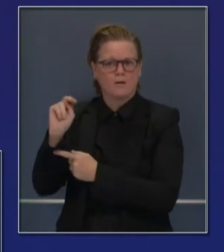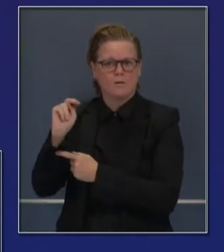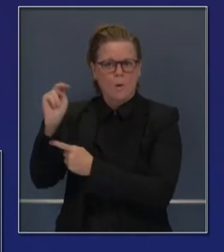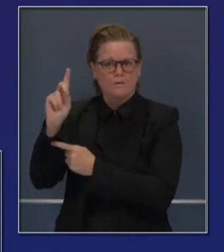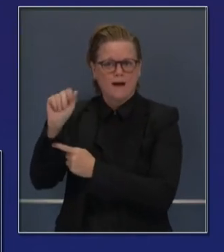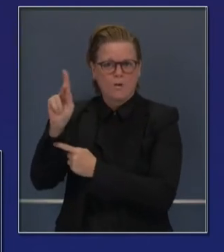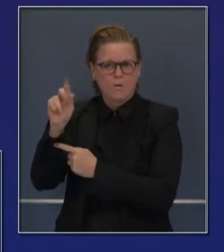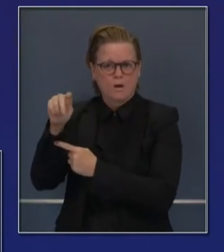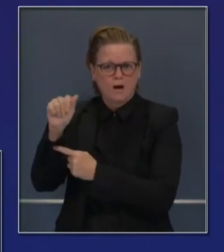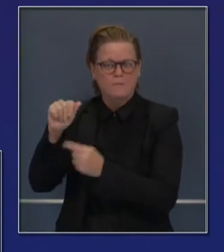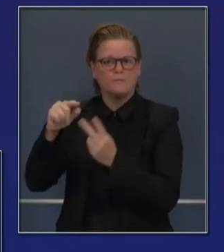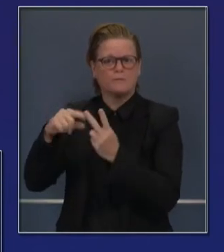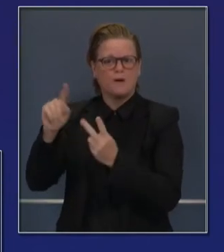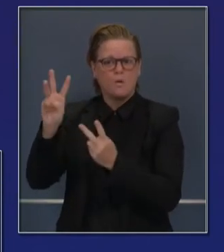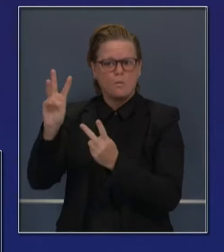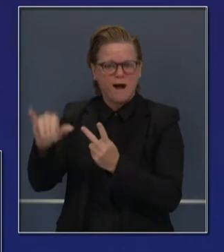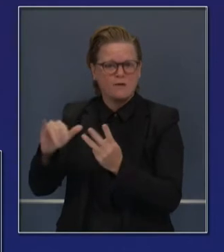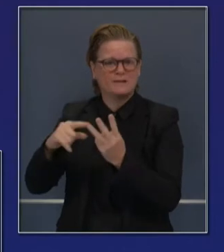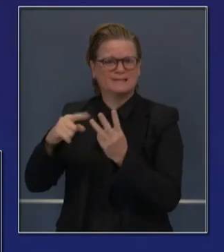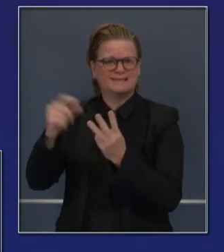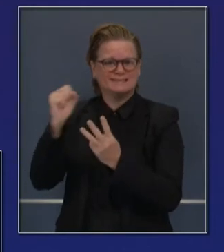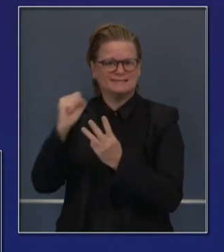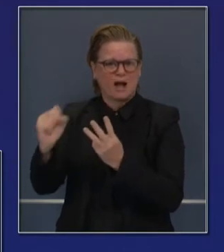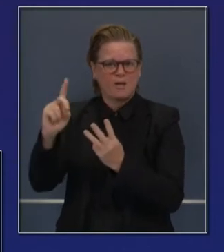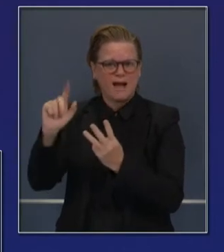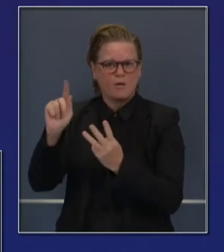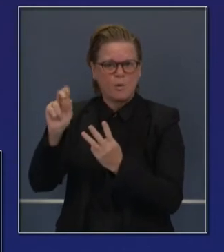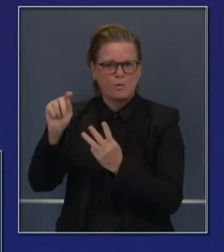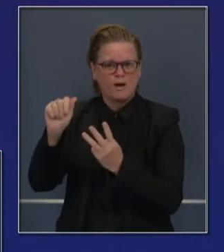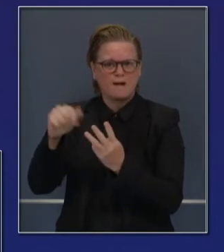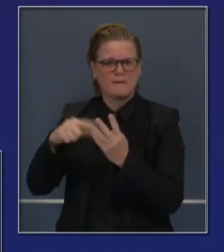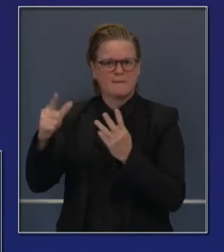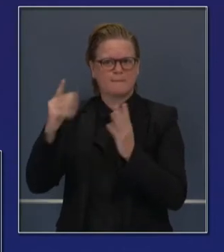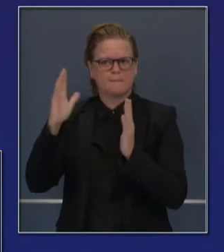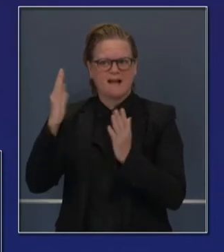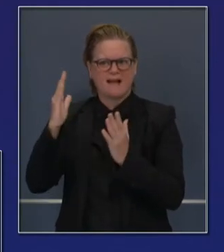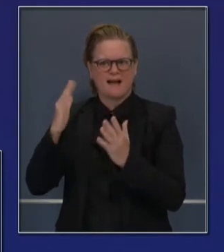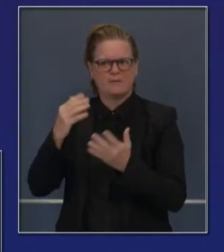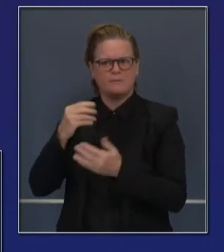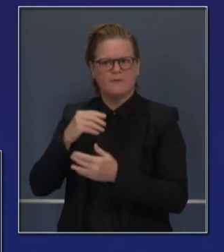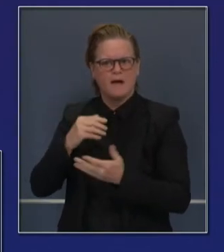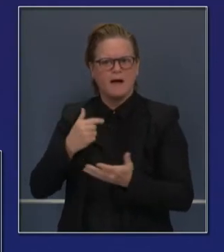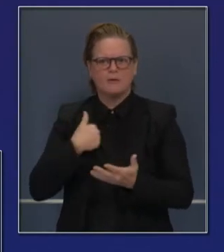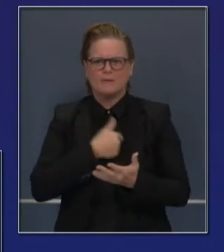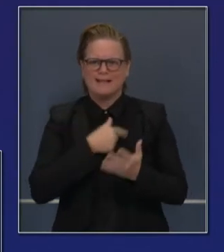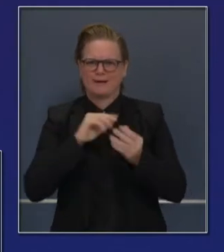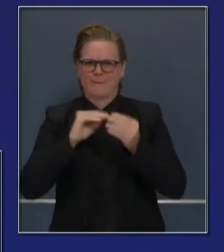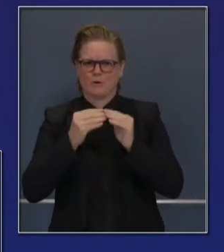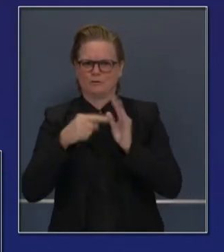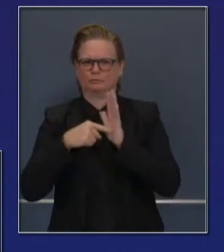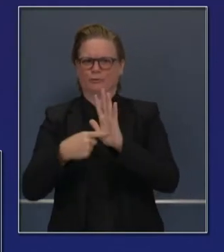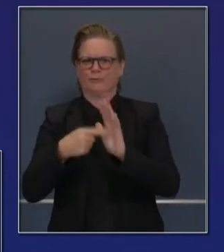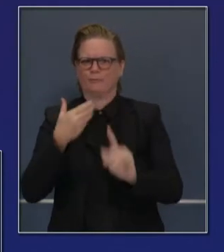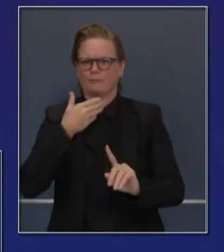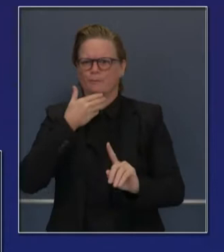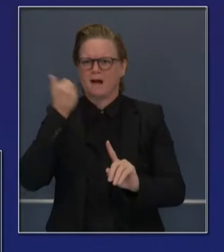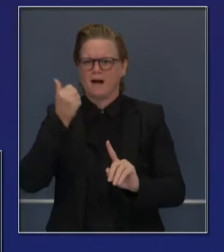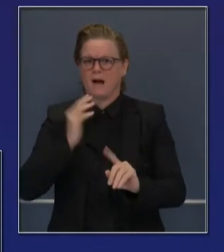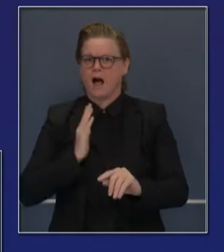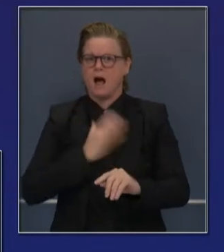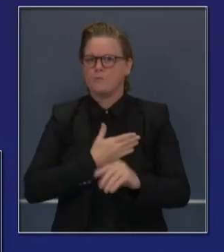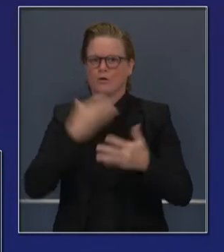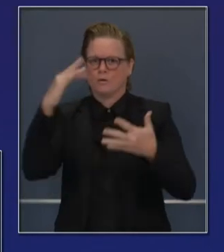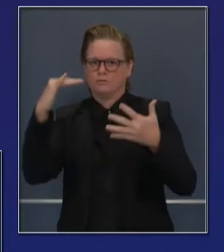doing, relatively speaking, better than the overwhelming majority of states, ranking 39th in the country